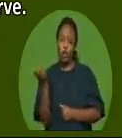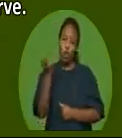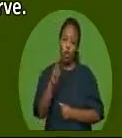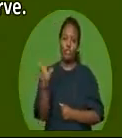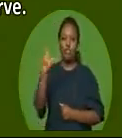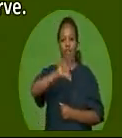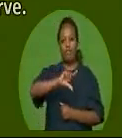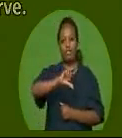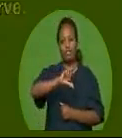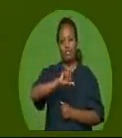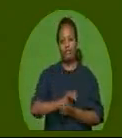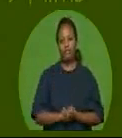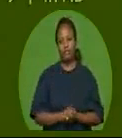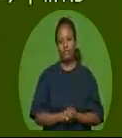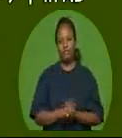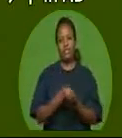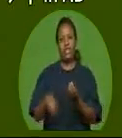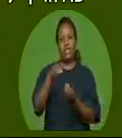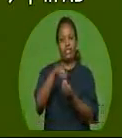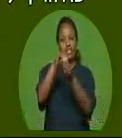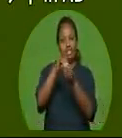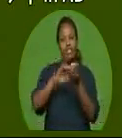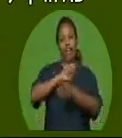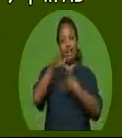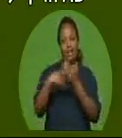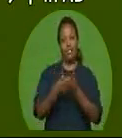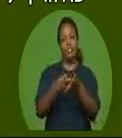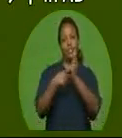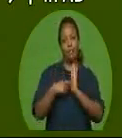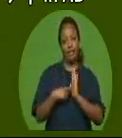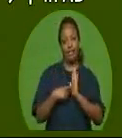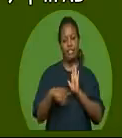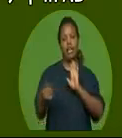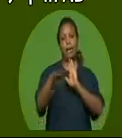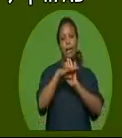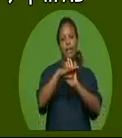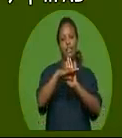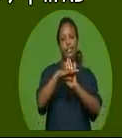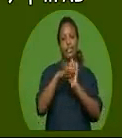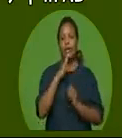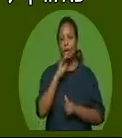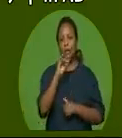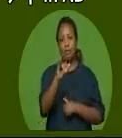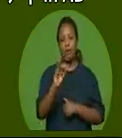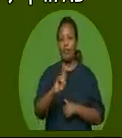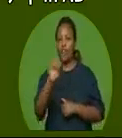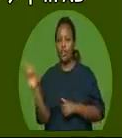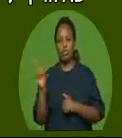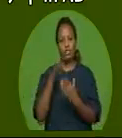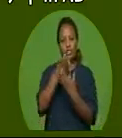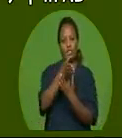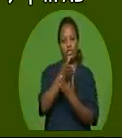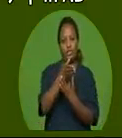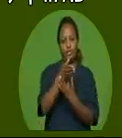right or the left. An increase in aggregate demand is represented by a